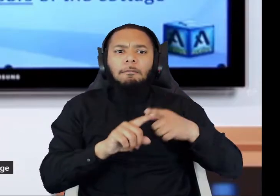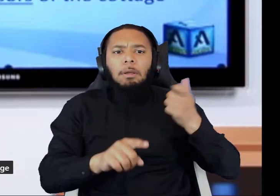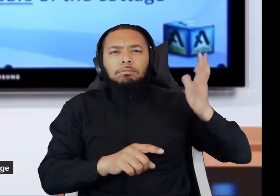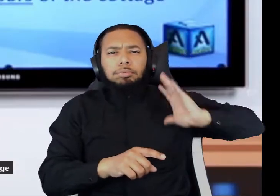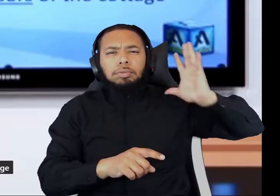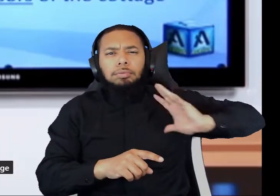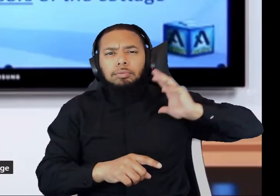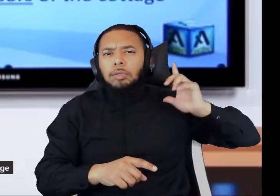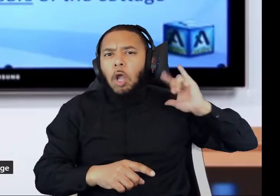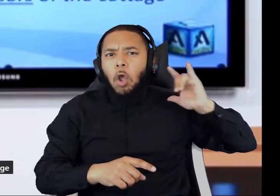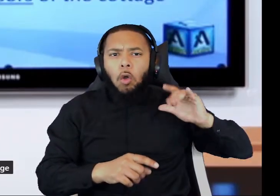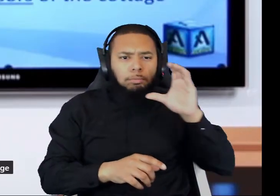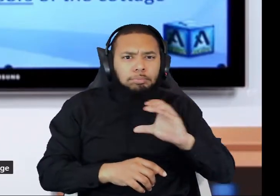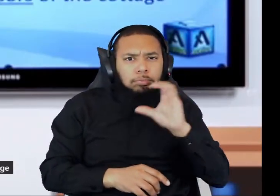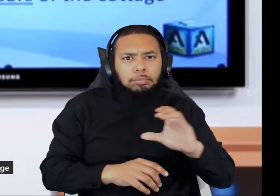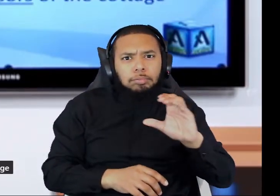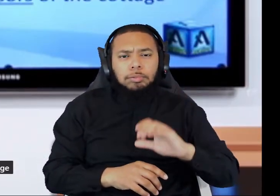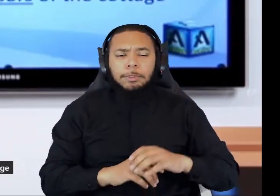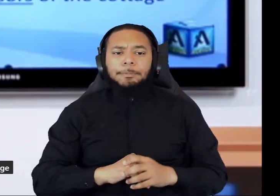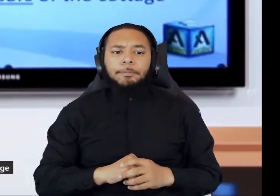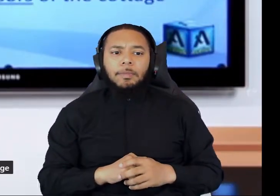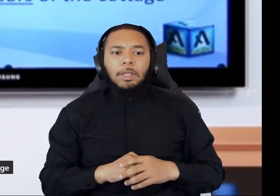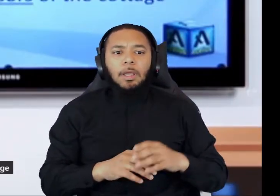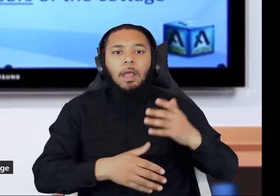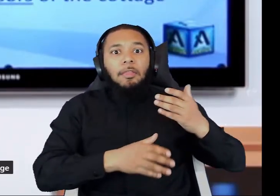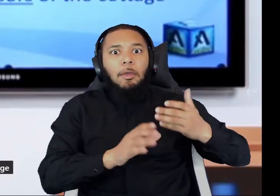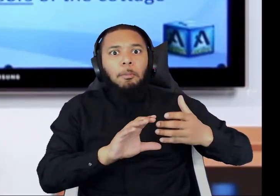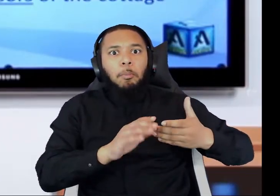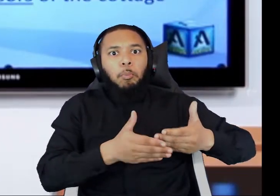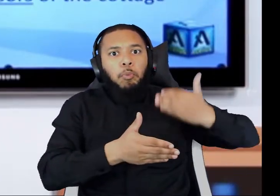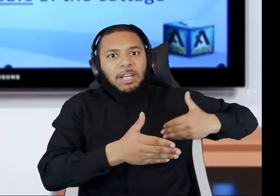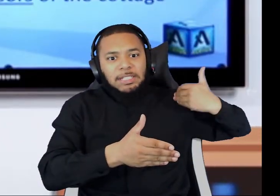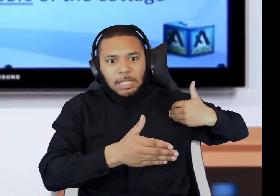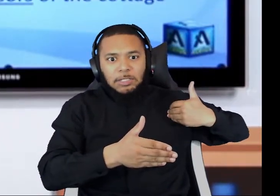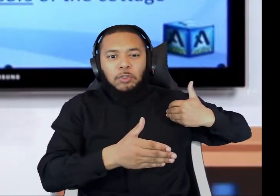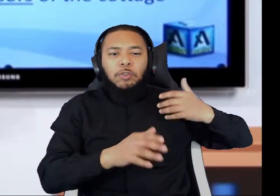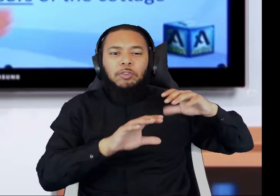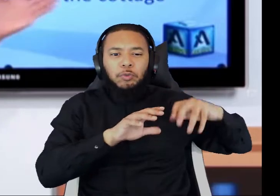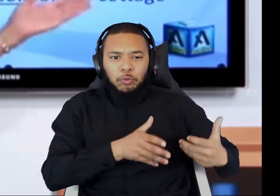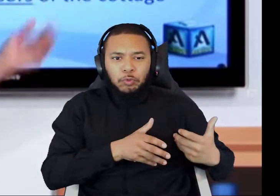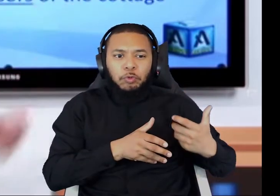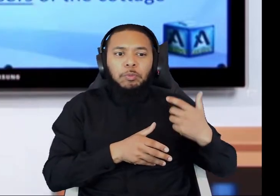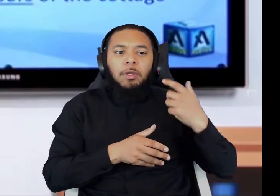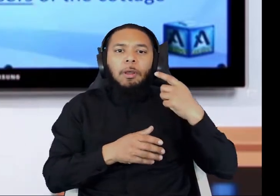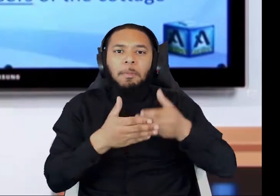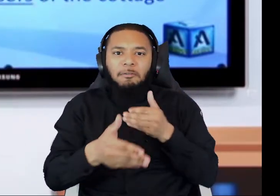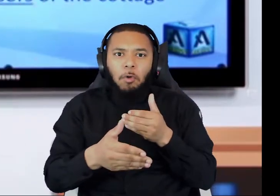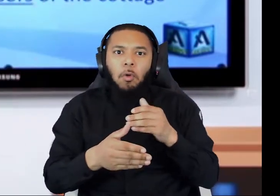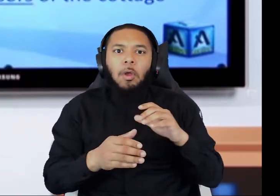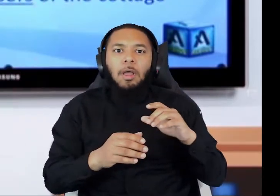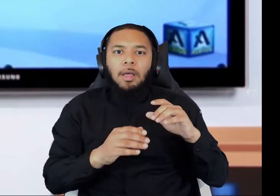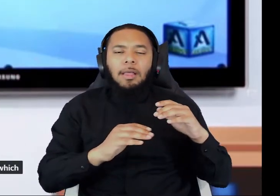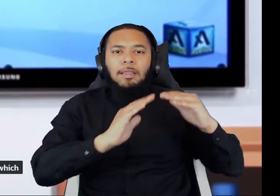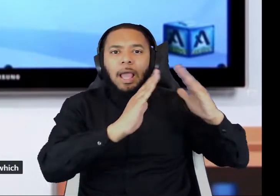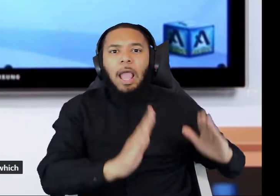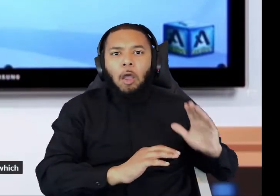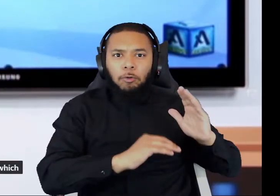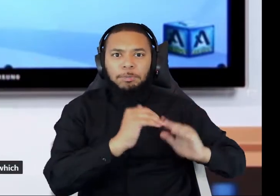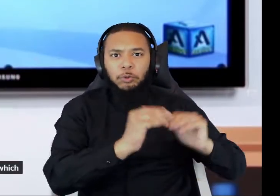miners, the predecessors of the cottage builders, the ones who came before the cottage